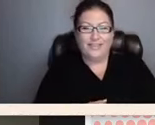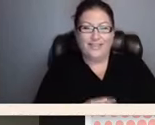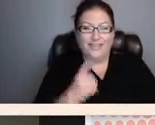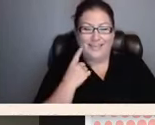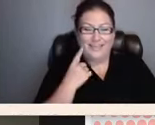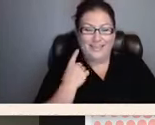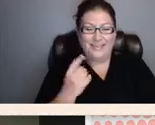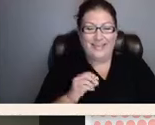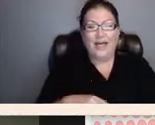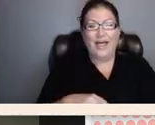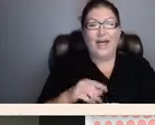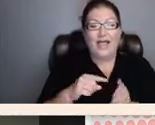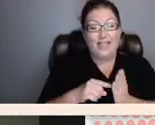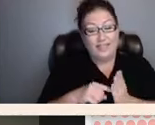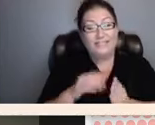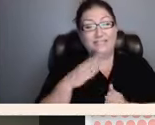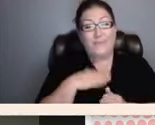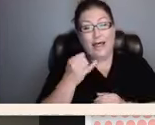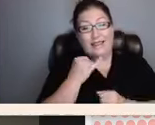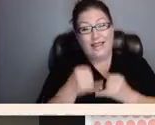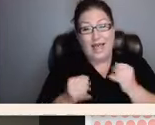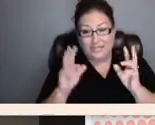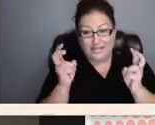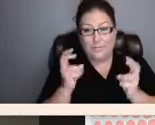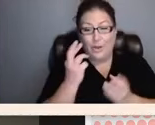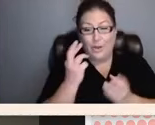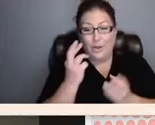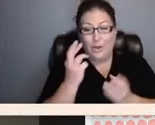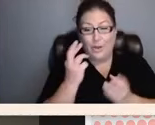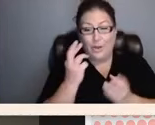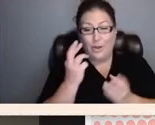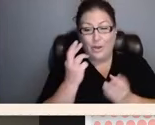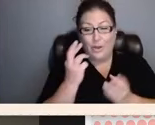this leads me to my last topic, which is resources. So